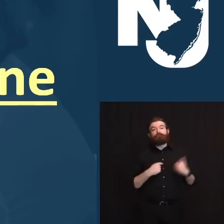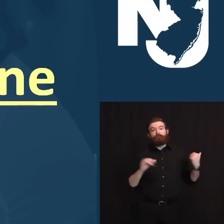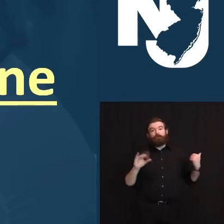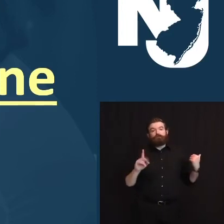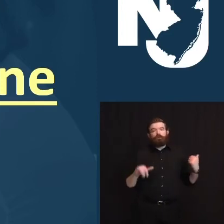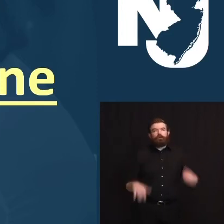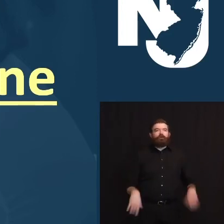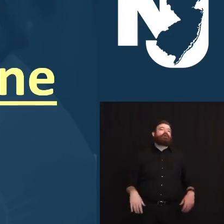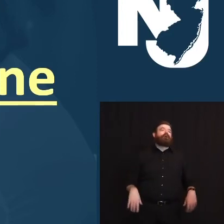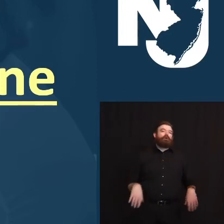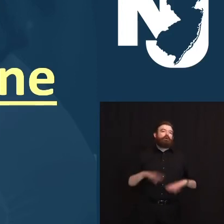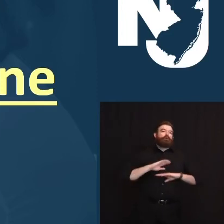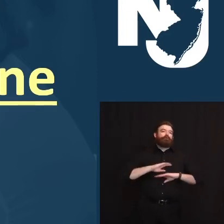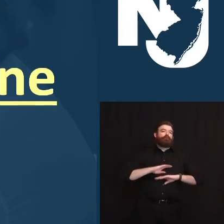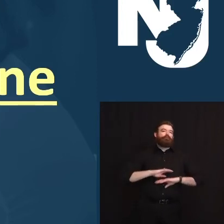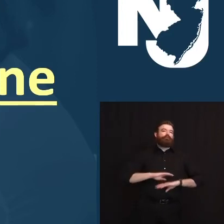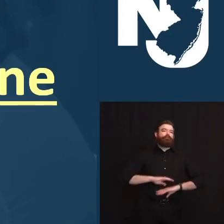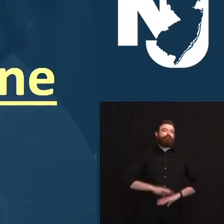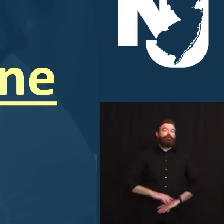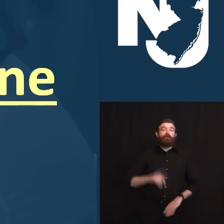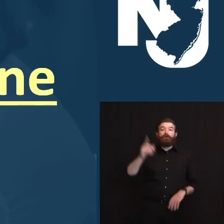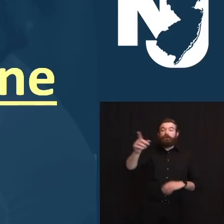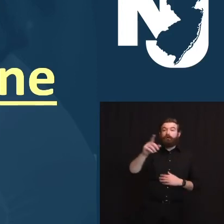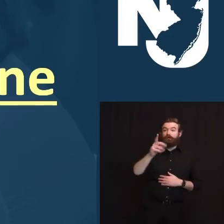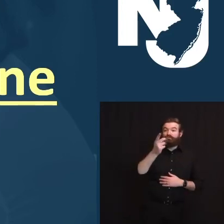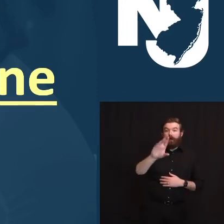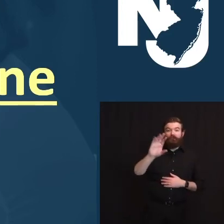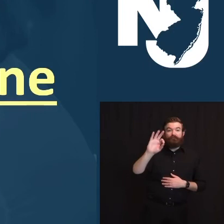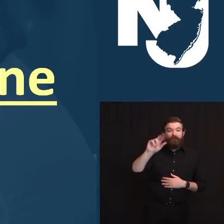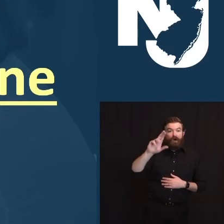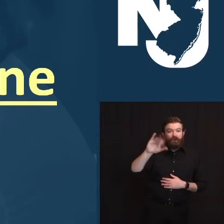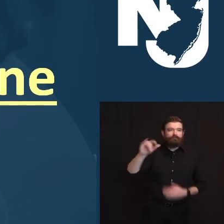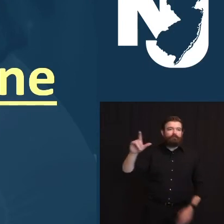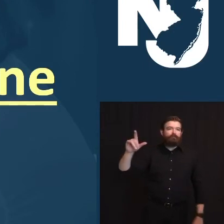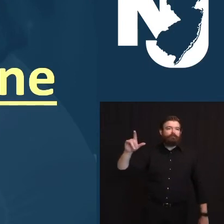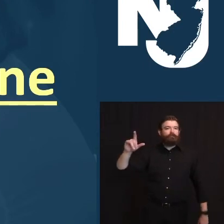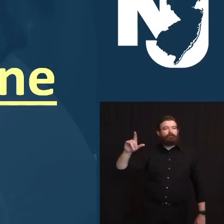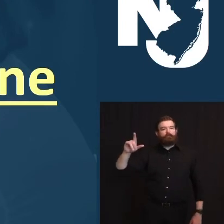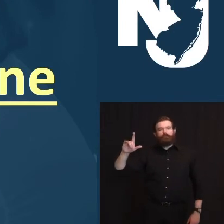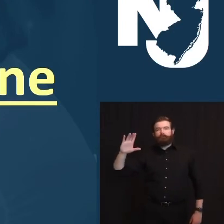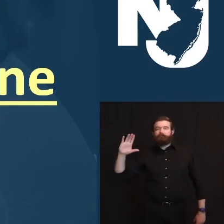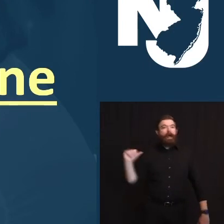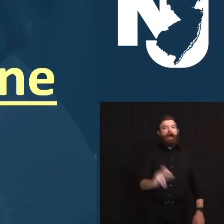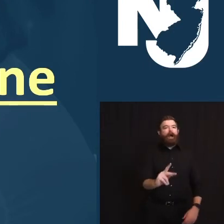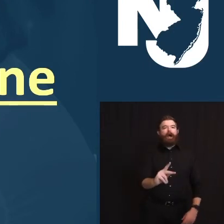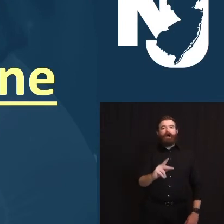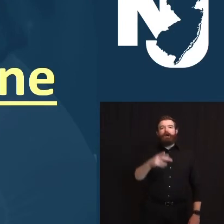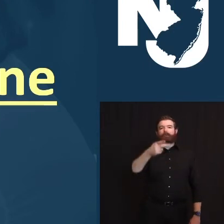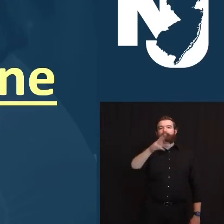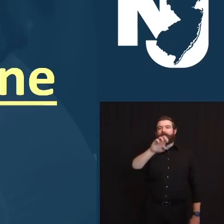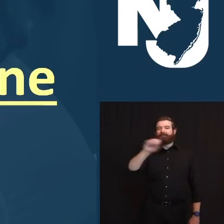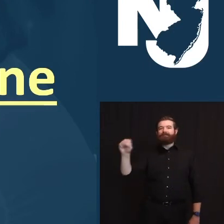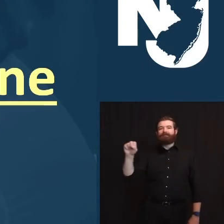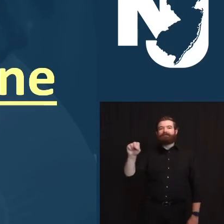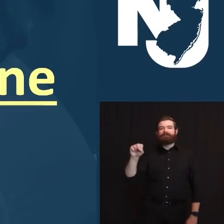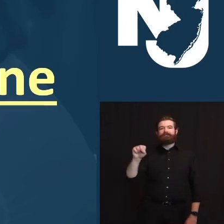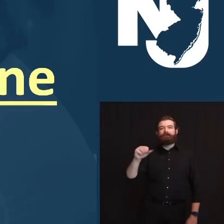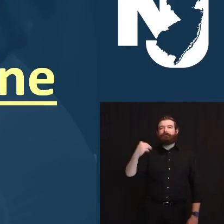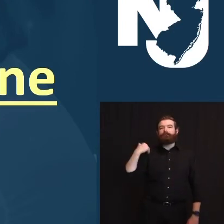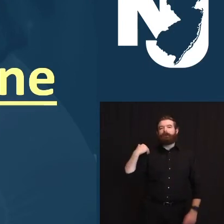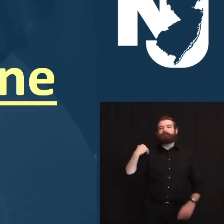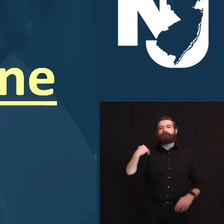Fauci back in the White House briefing room. This is, as I said, a sea change. As I've noted before, we have built the infrastructure